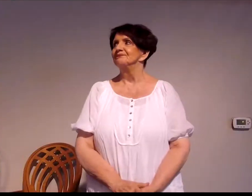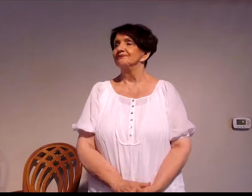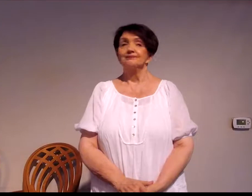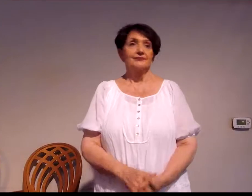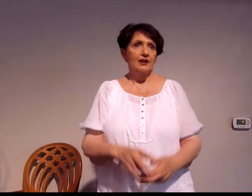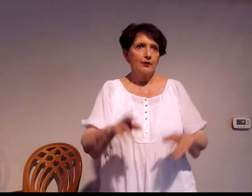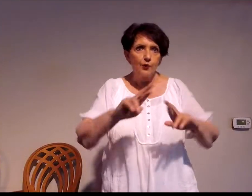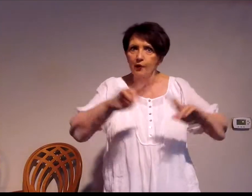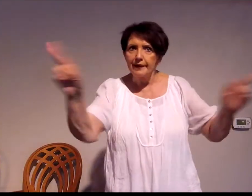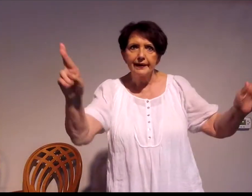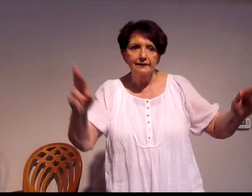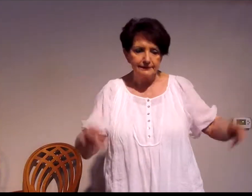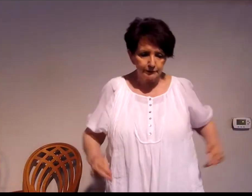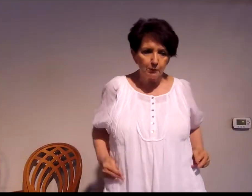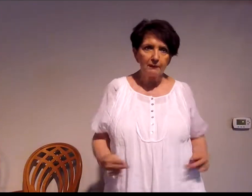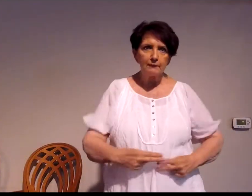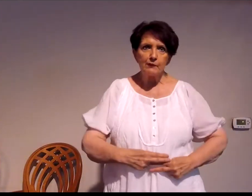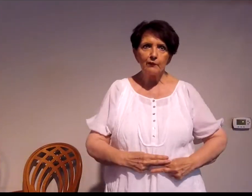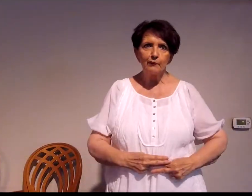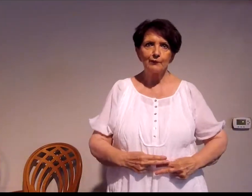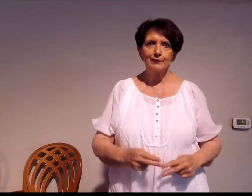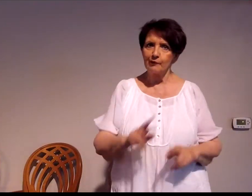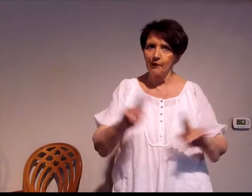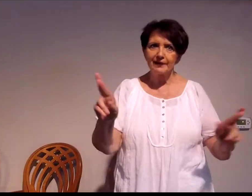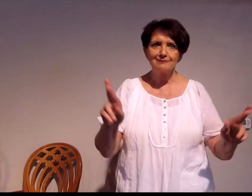Are you ready? Buckle up.